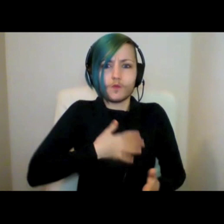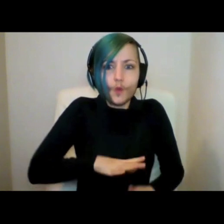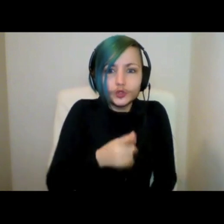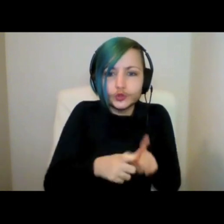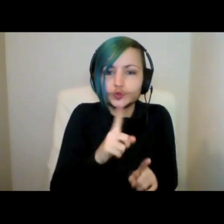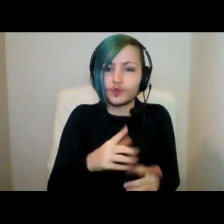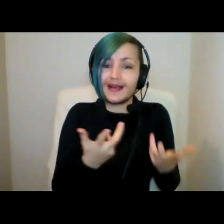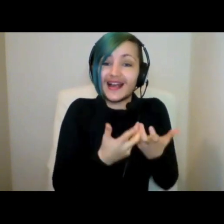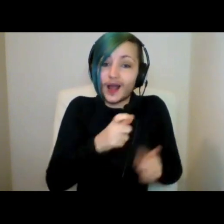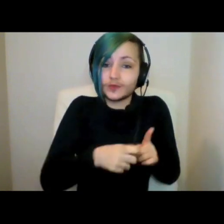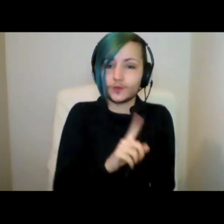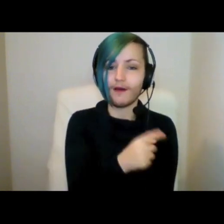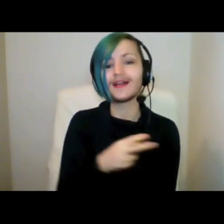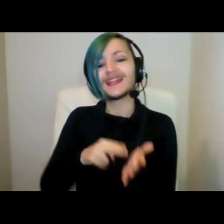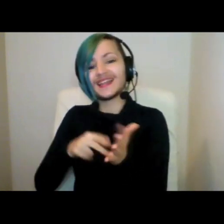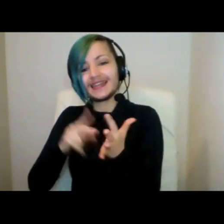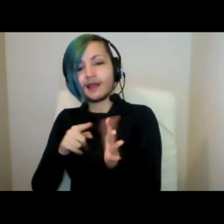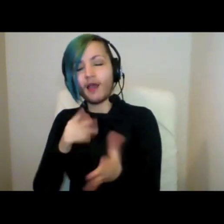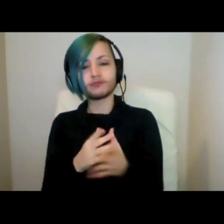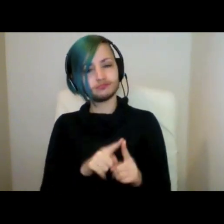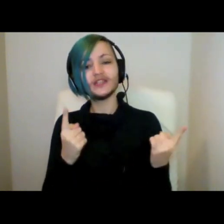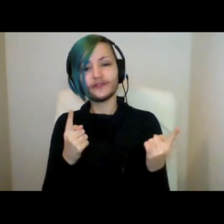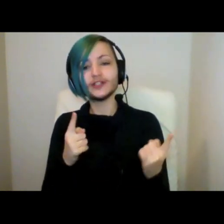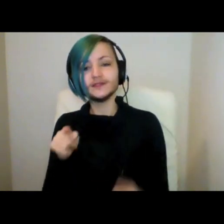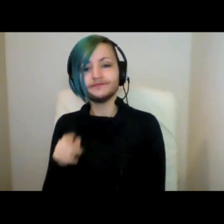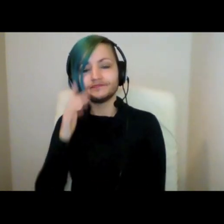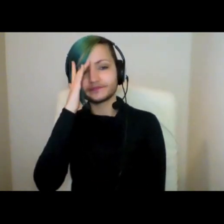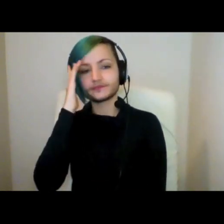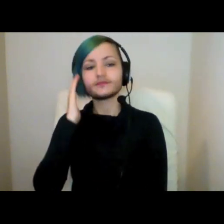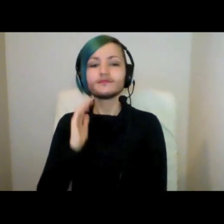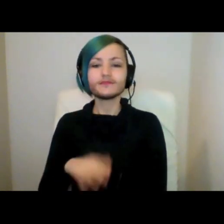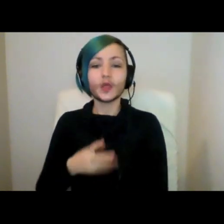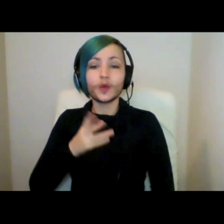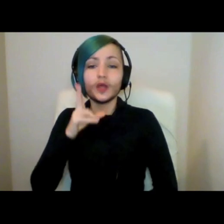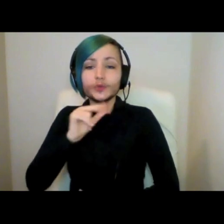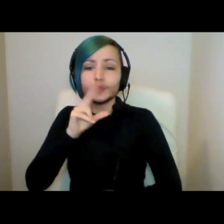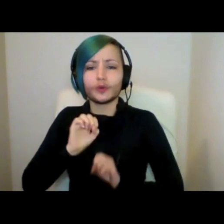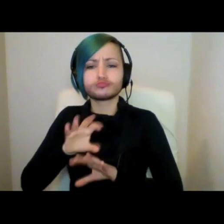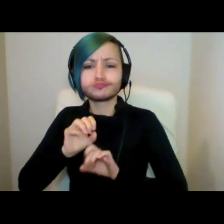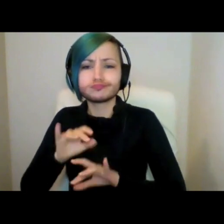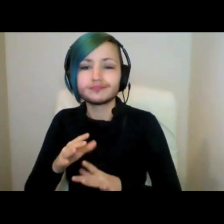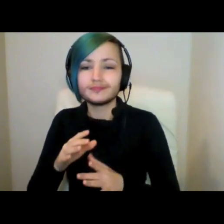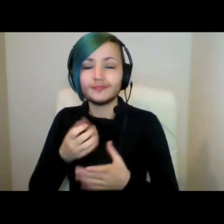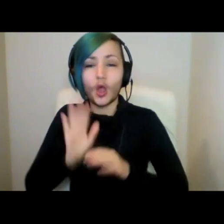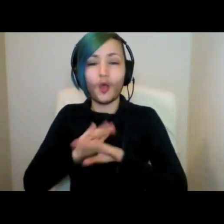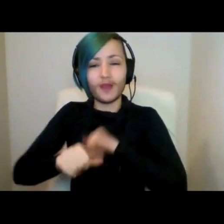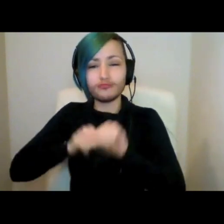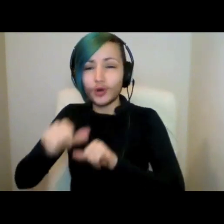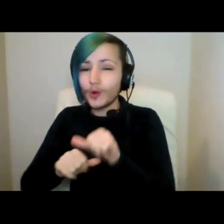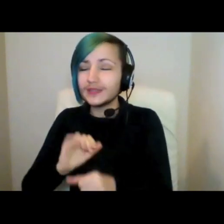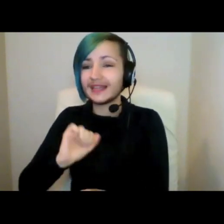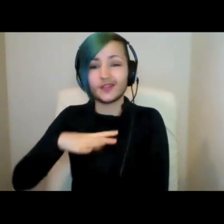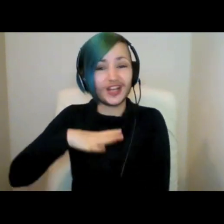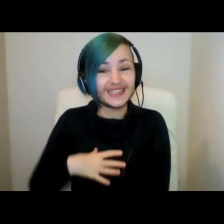Whereas Nina's situation is very different. She's not able to easily articulate her process, her